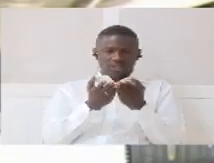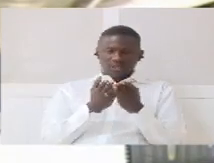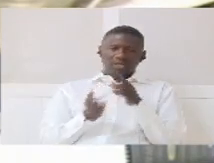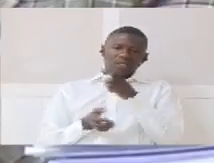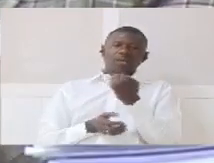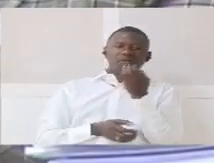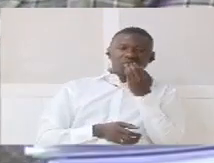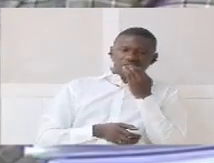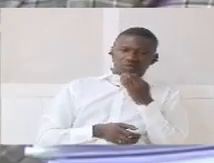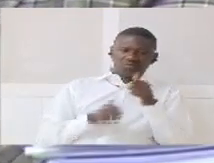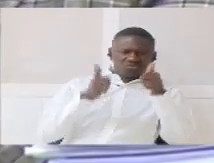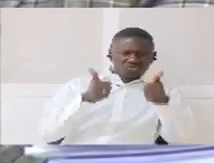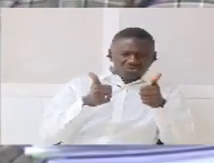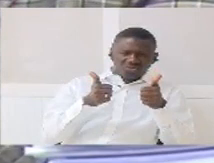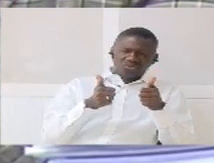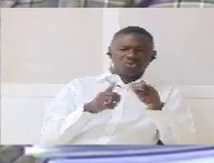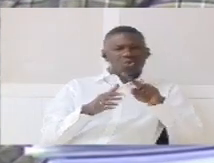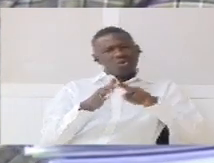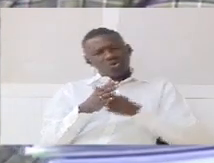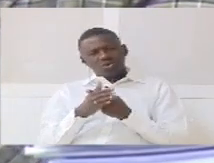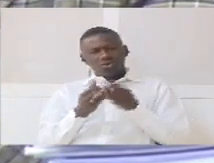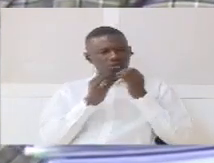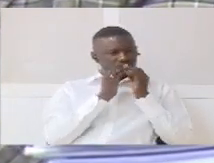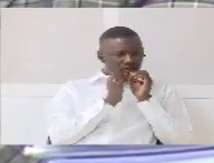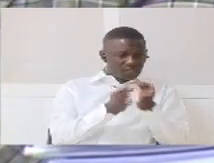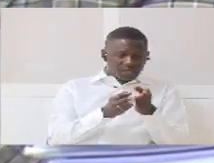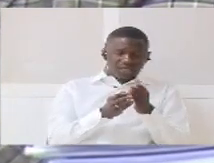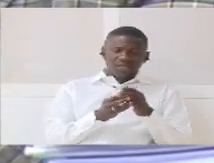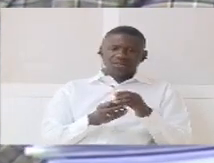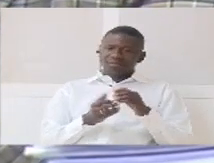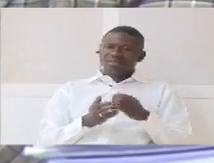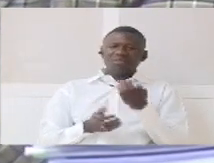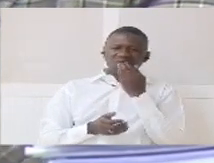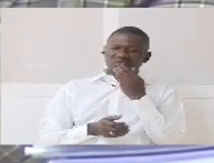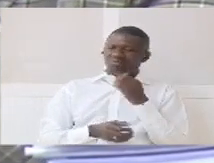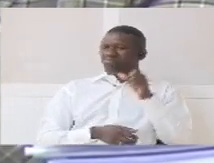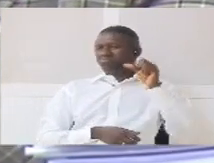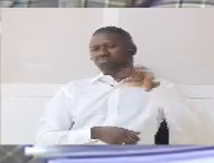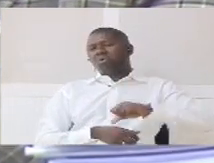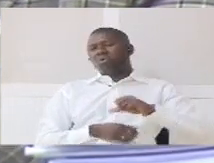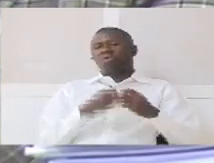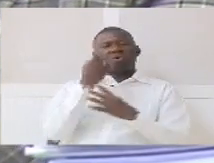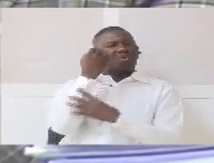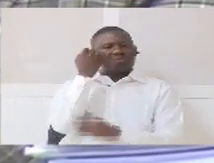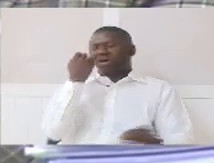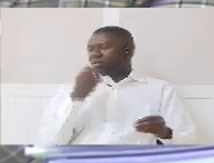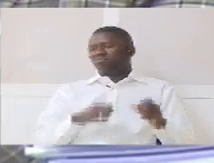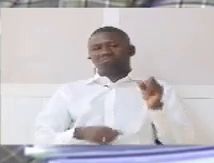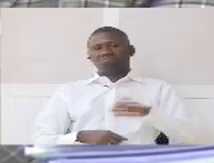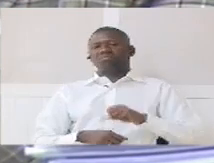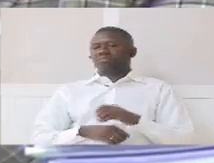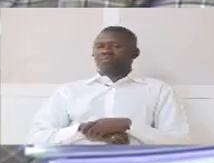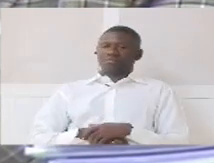food was fit for purpose, or would you say that the quality of the food was poor? Sinim fono kang wo